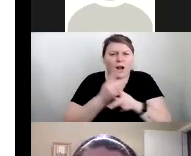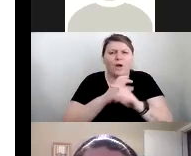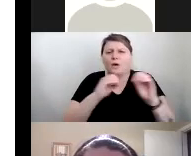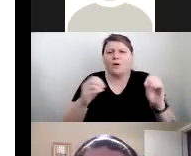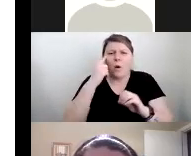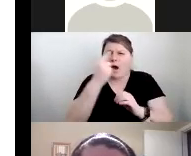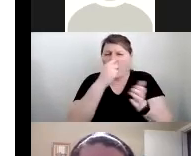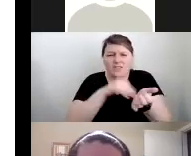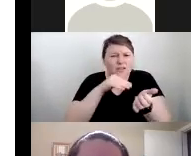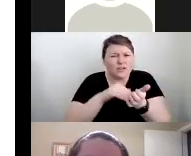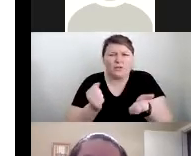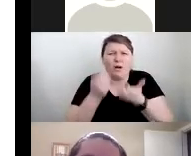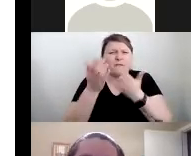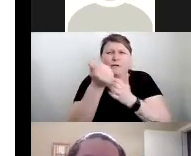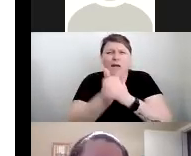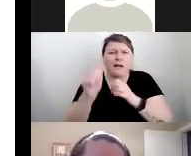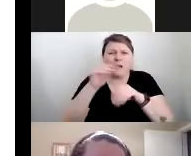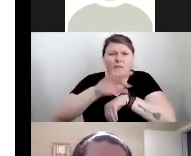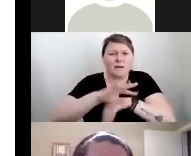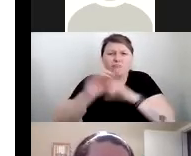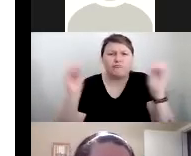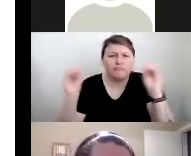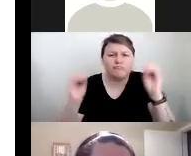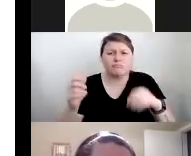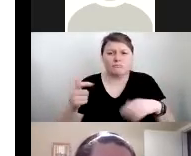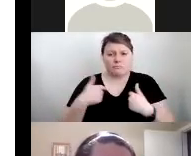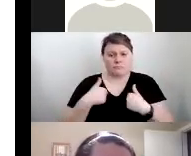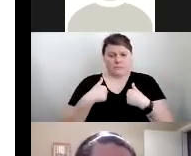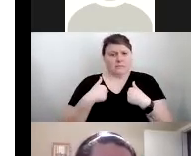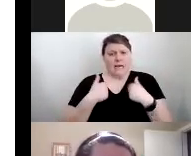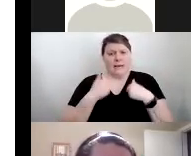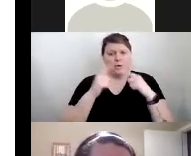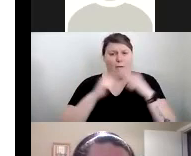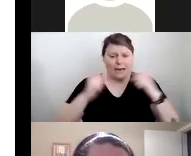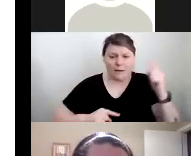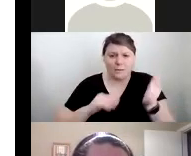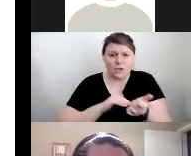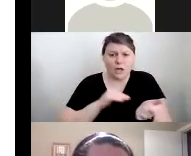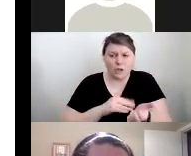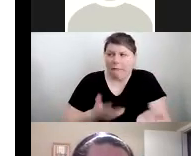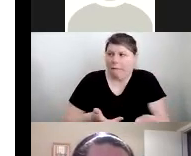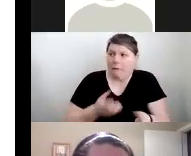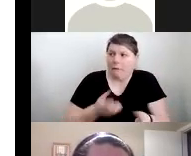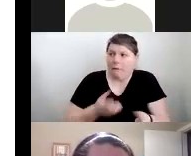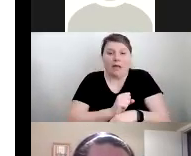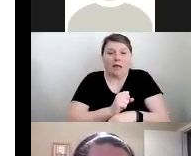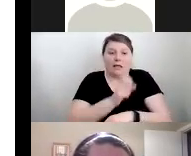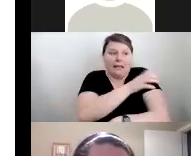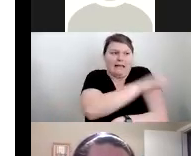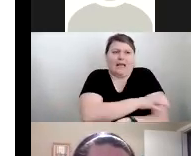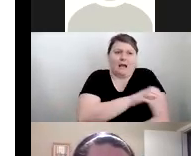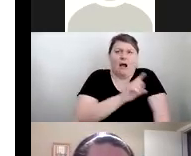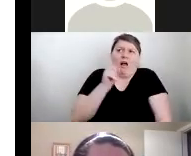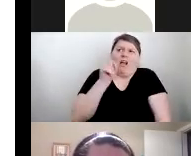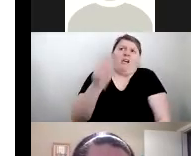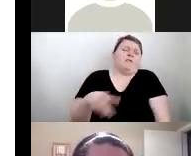offer any sort of advice. And I'm this random doctor working in this far-off clinic, trying to